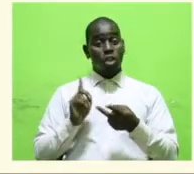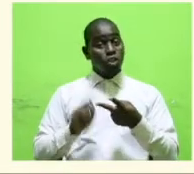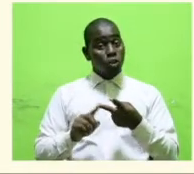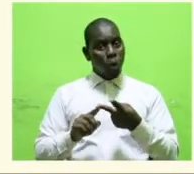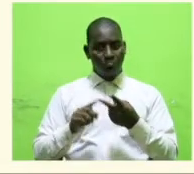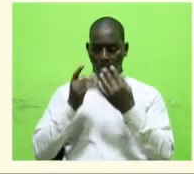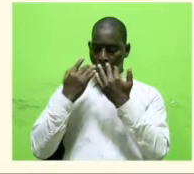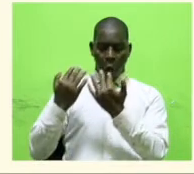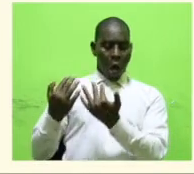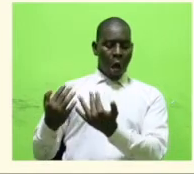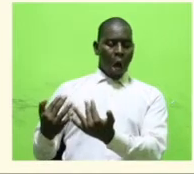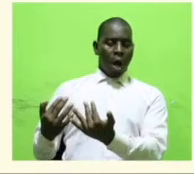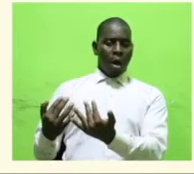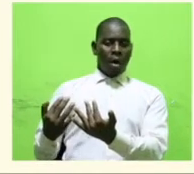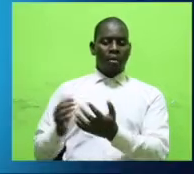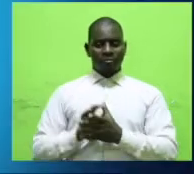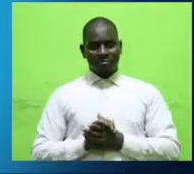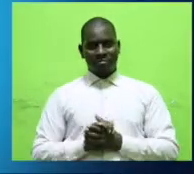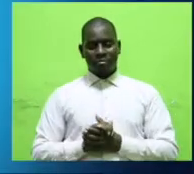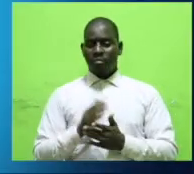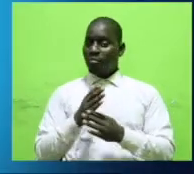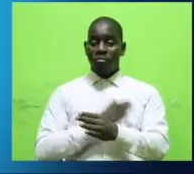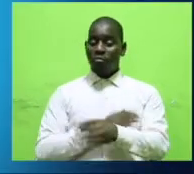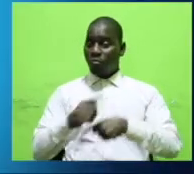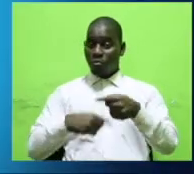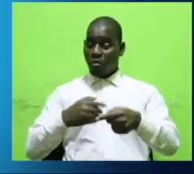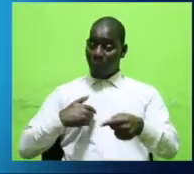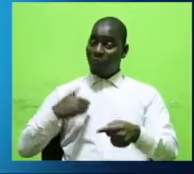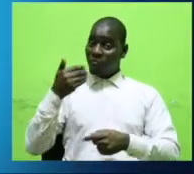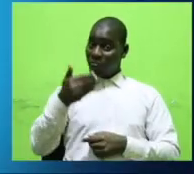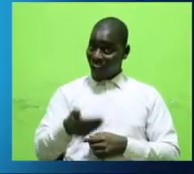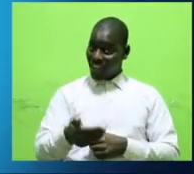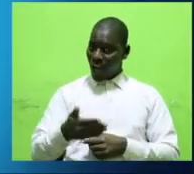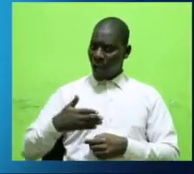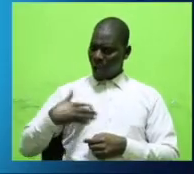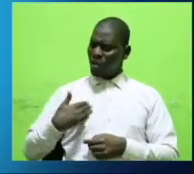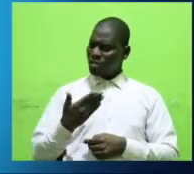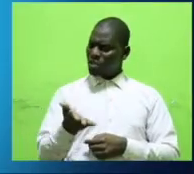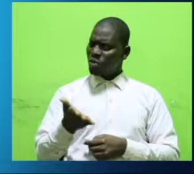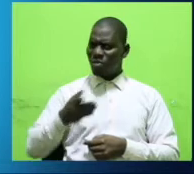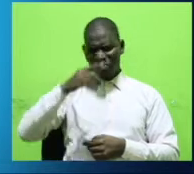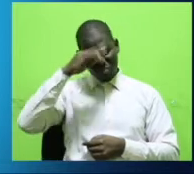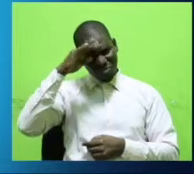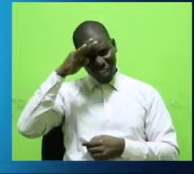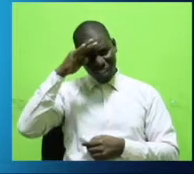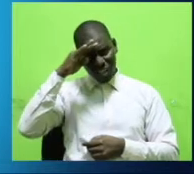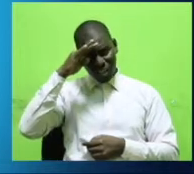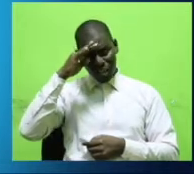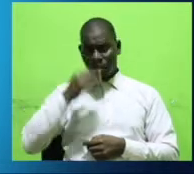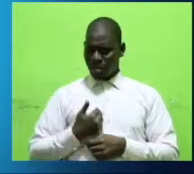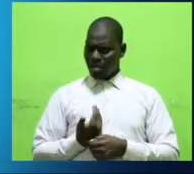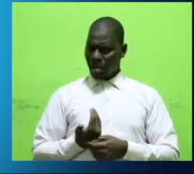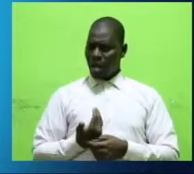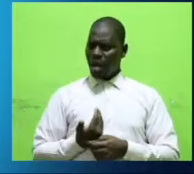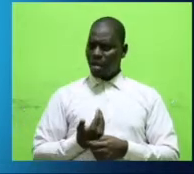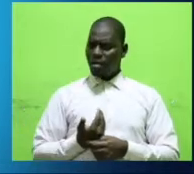air from the lungs. But before I proceed any further, I want you to feel the movement of